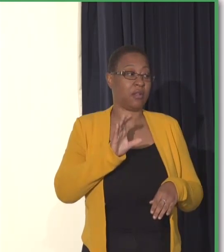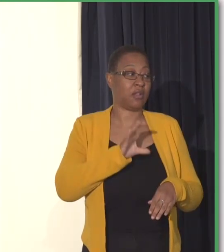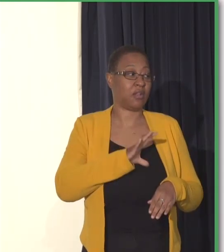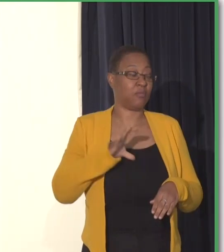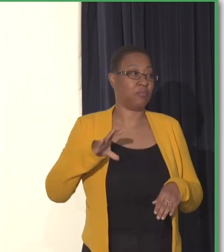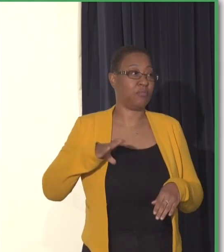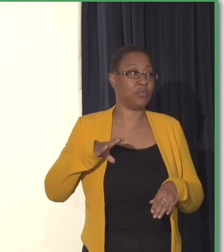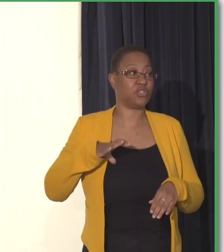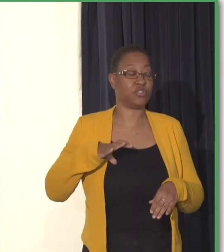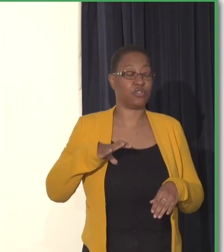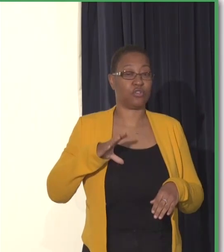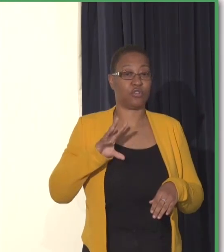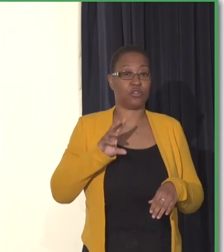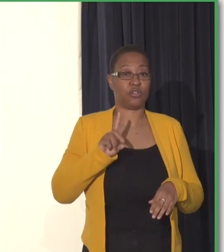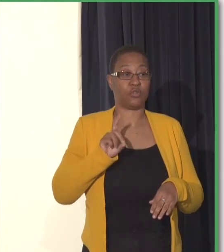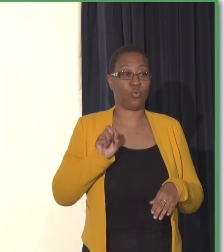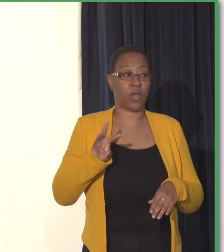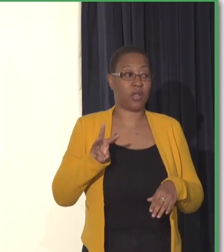Committee.